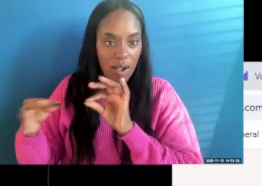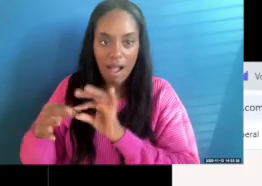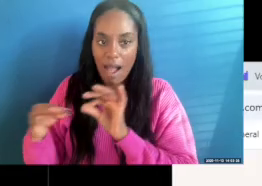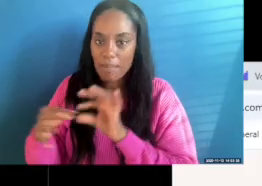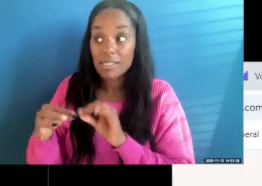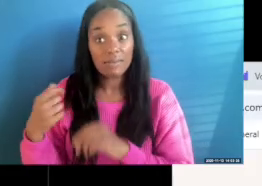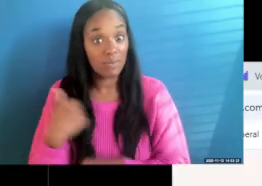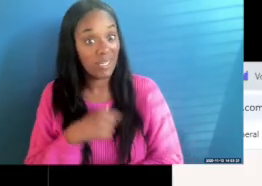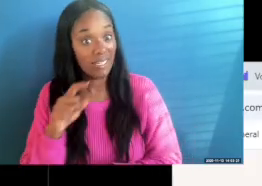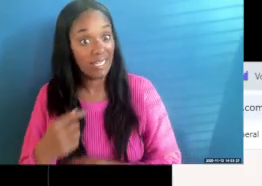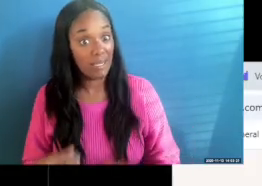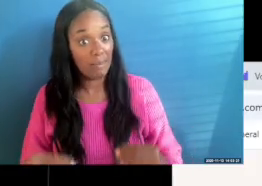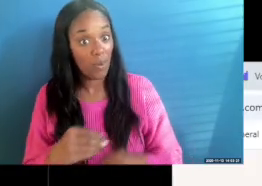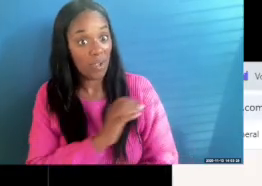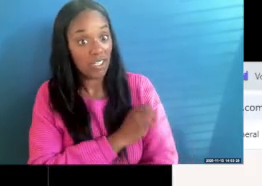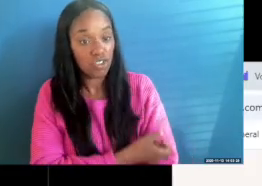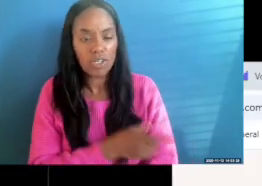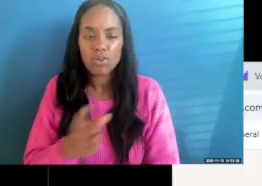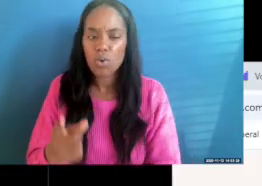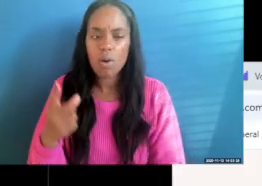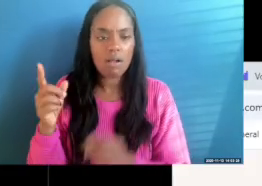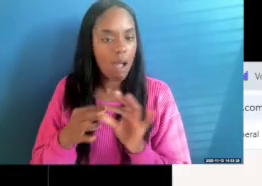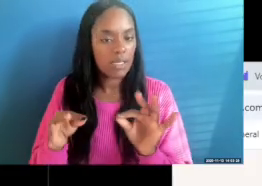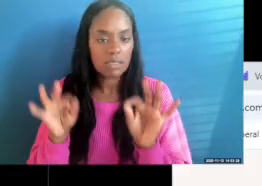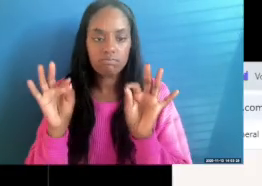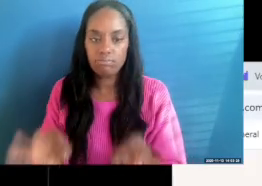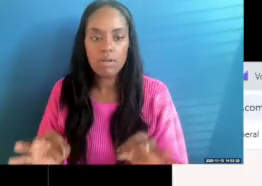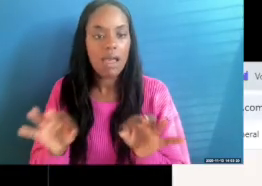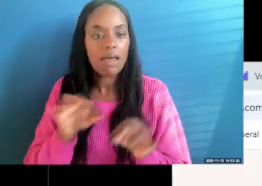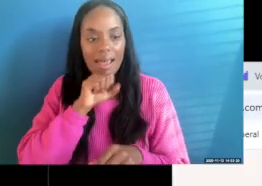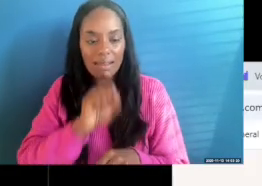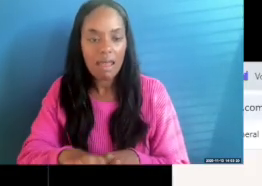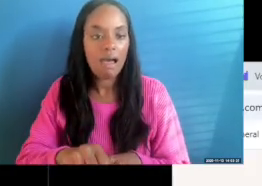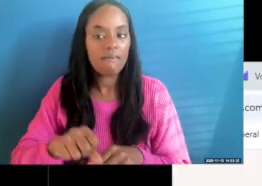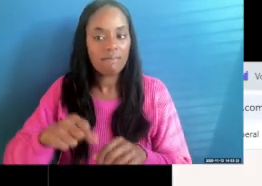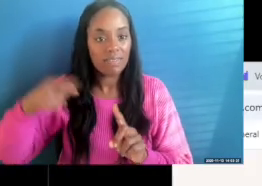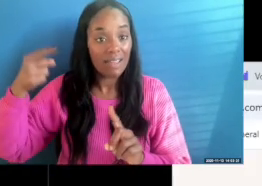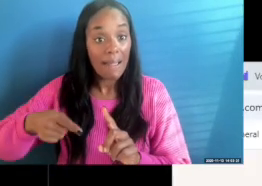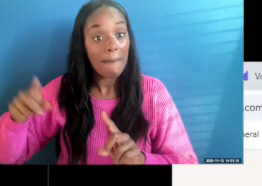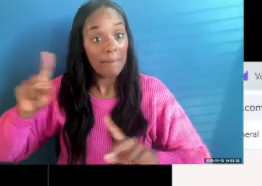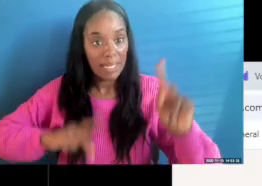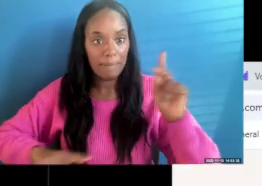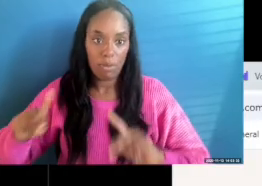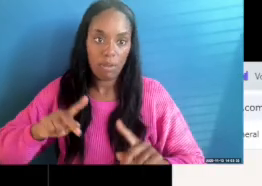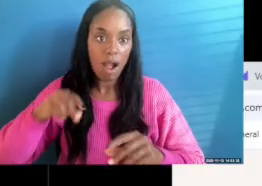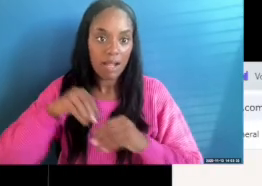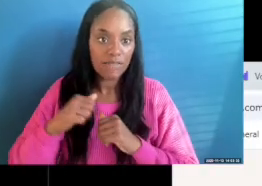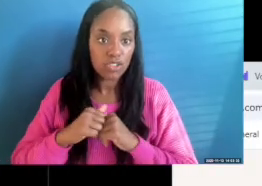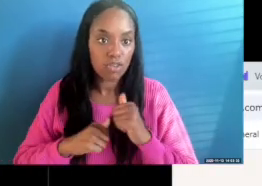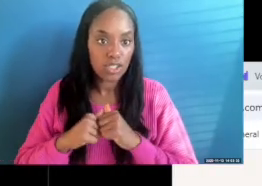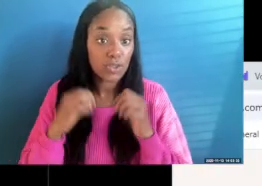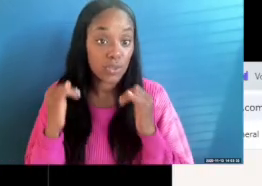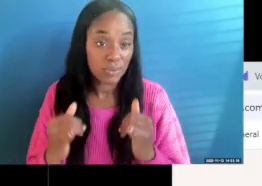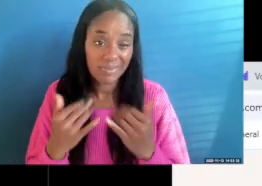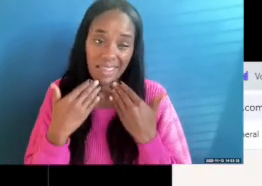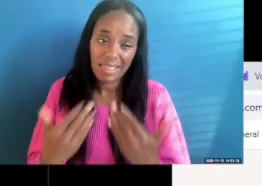Ray. I'm going to propose to go I'm not around. mad. That's just how I. Hey, I just, your Energy. comments are, your We comments, need that at this